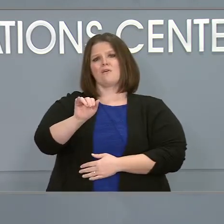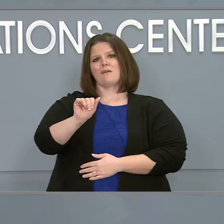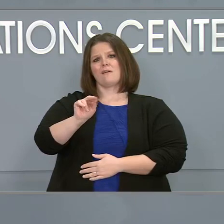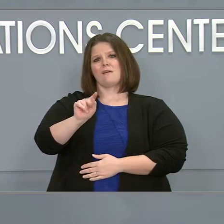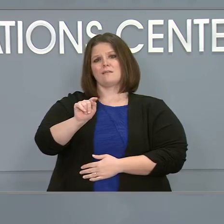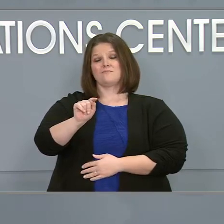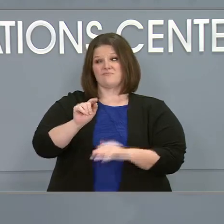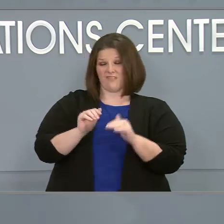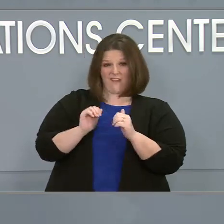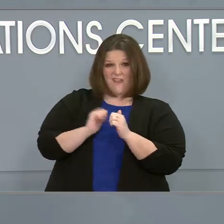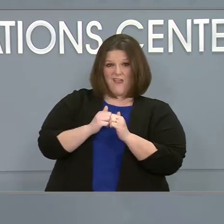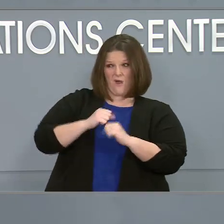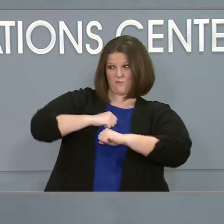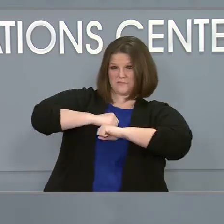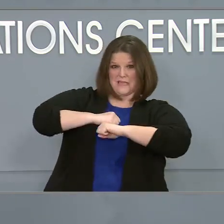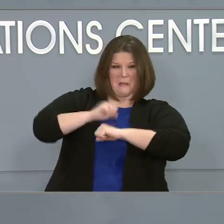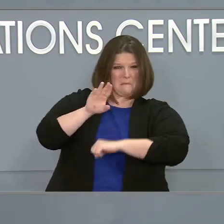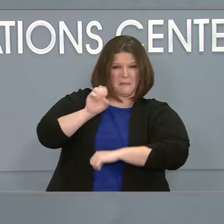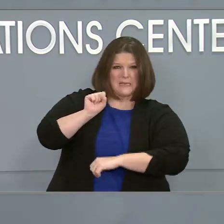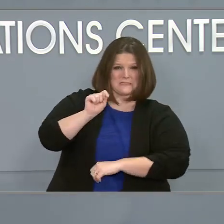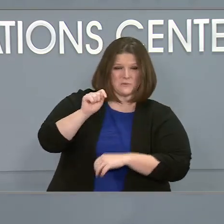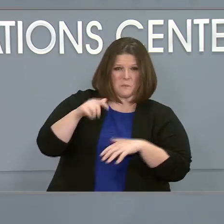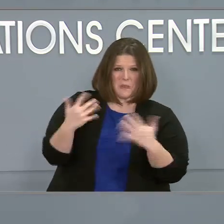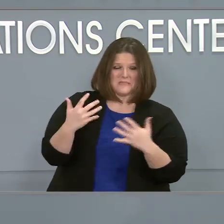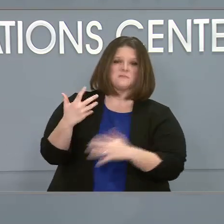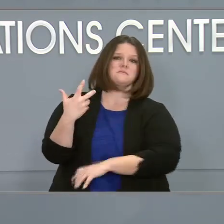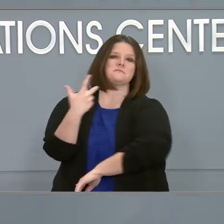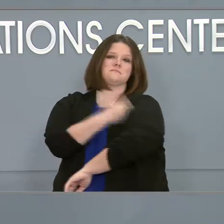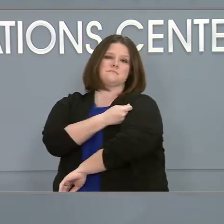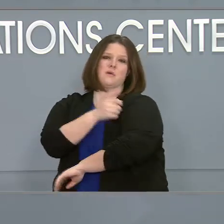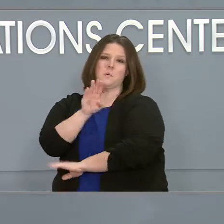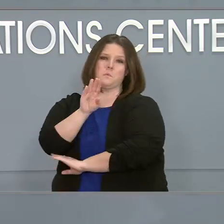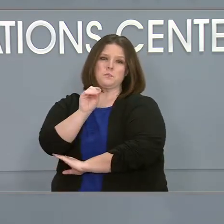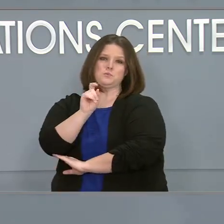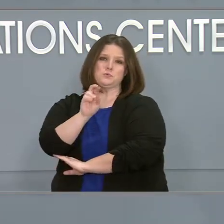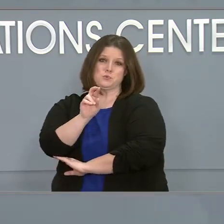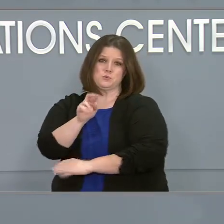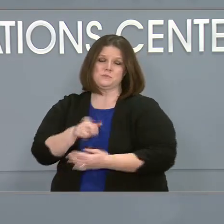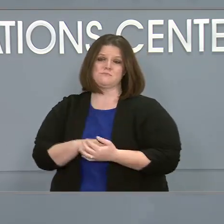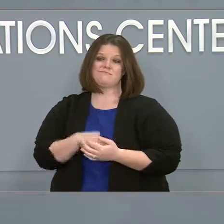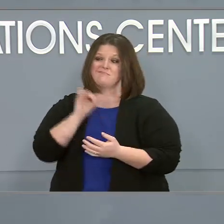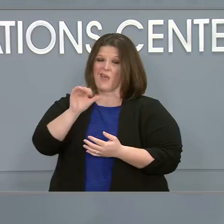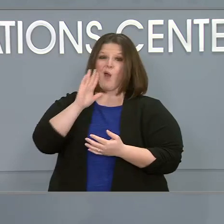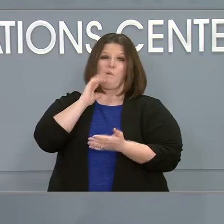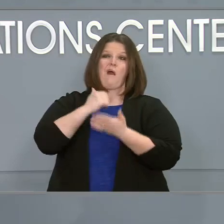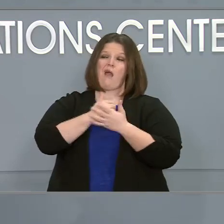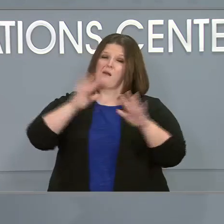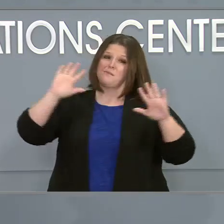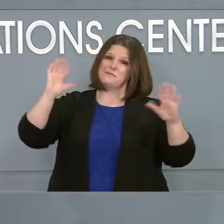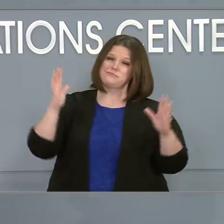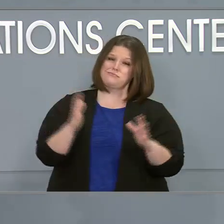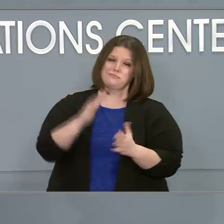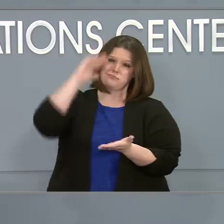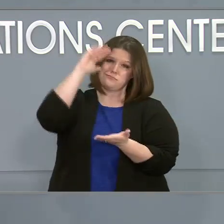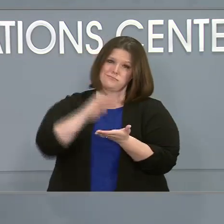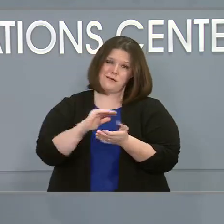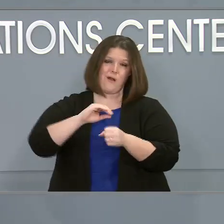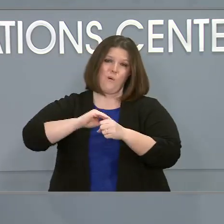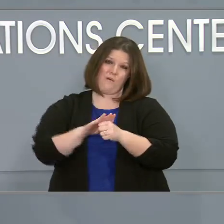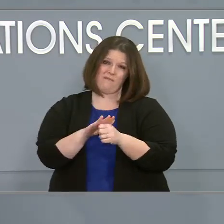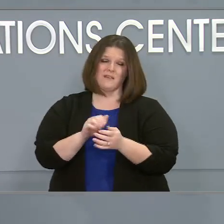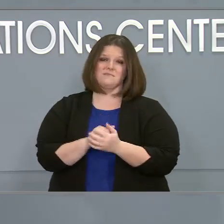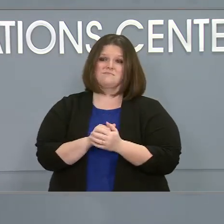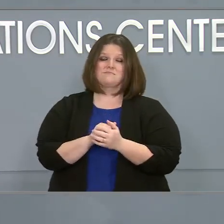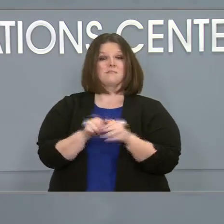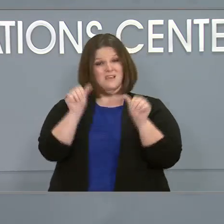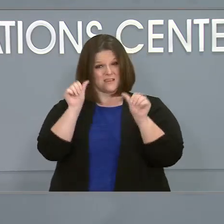best way to protect yourself and get us out of this pandemic. Vaccines and boosters are widely available, and you can make an appointment today